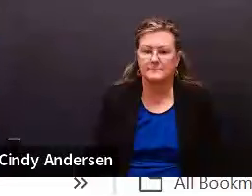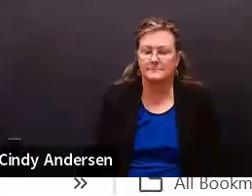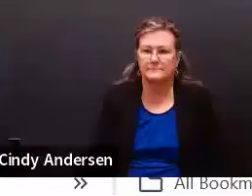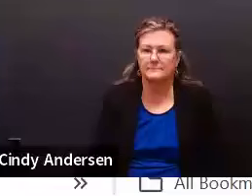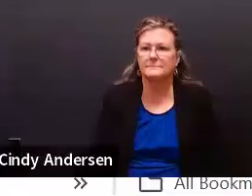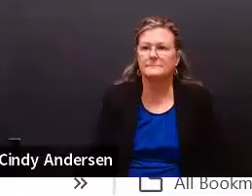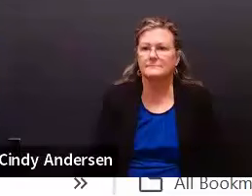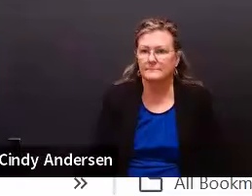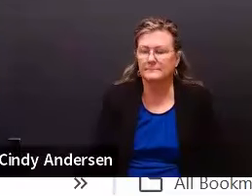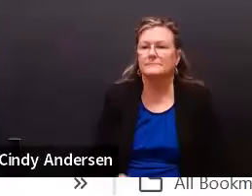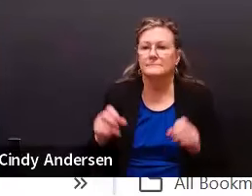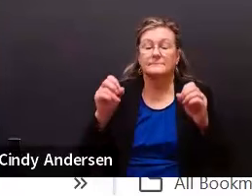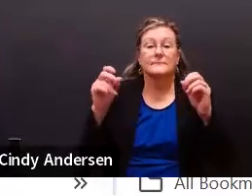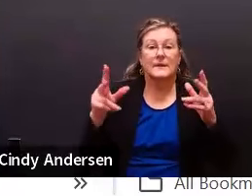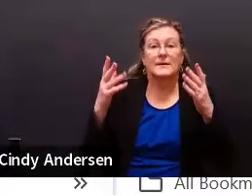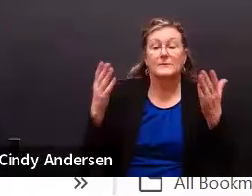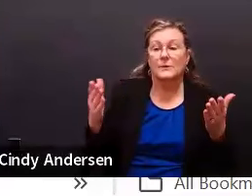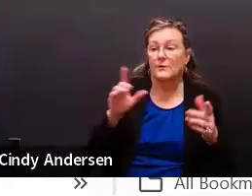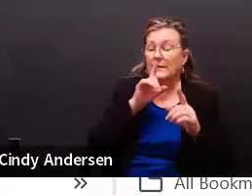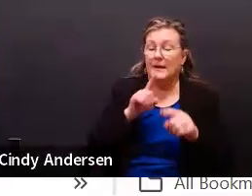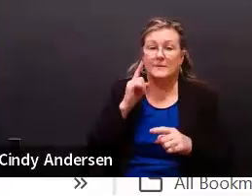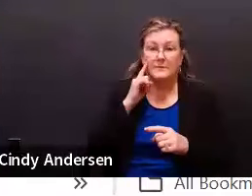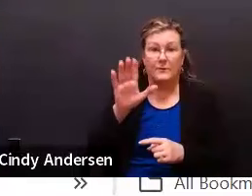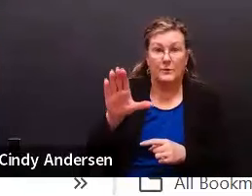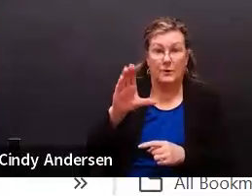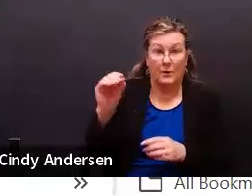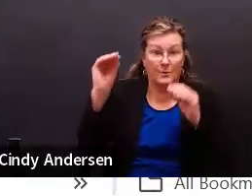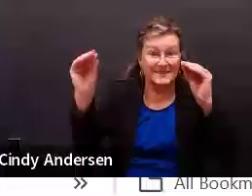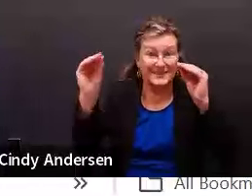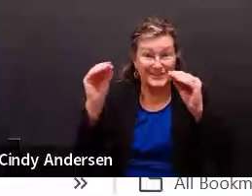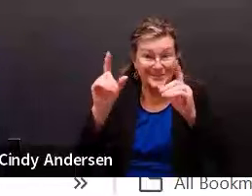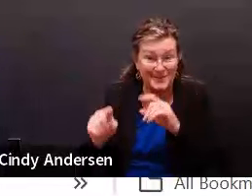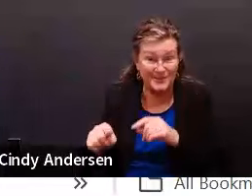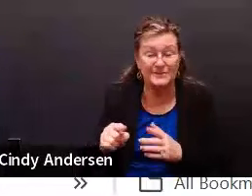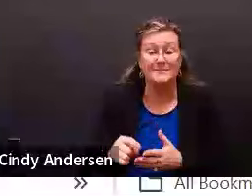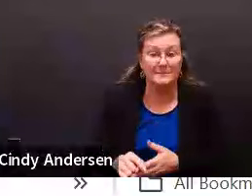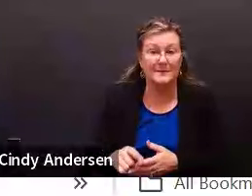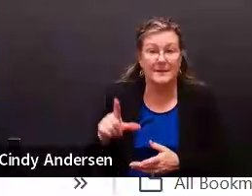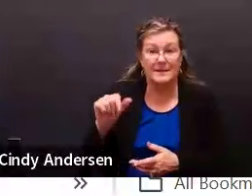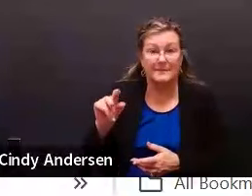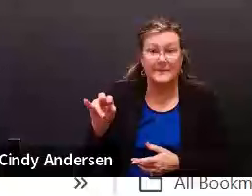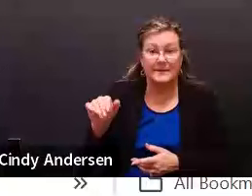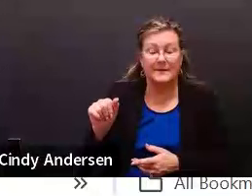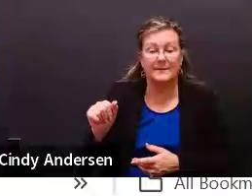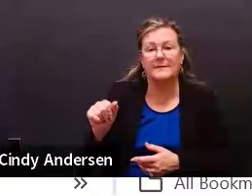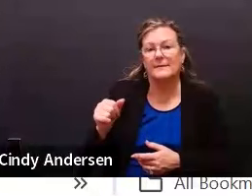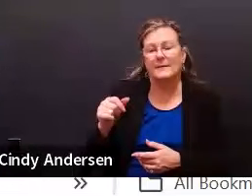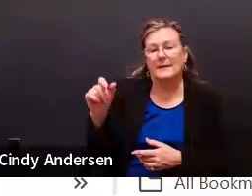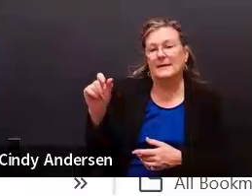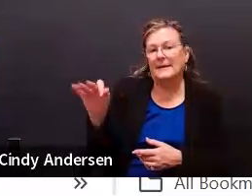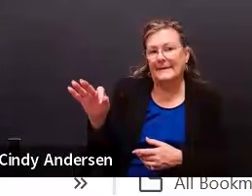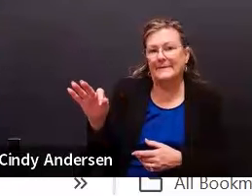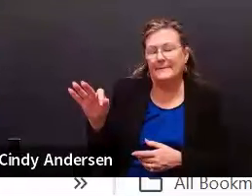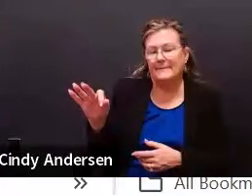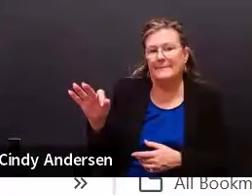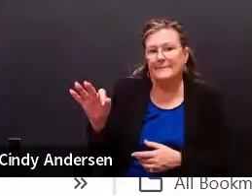More questions. Okay, so the answer to your co-taught question, Lavinia, is as long